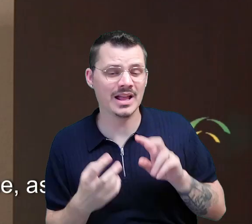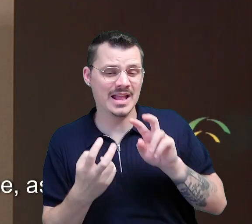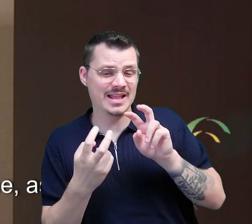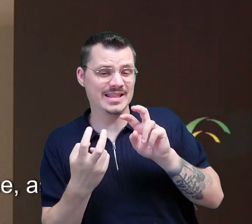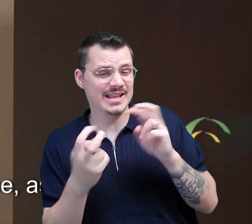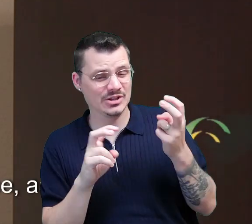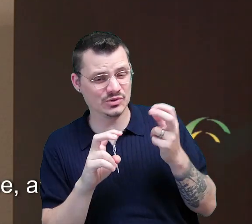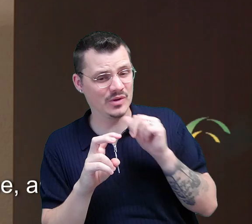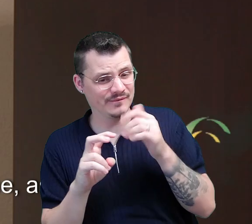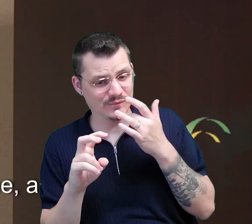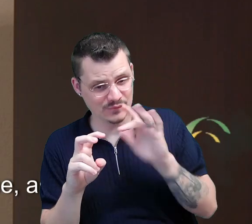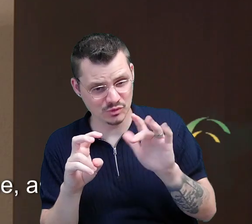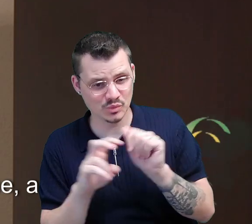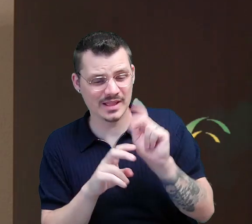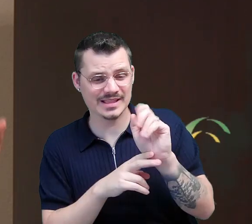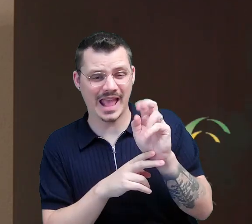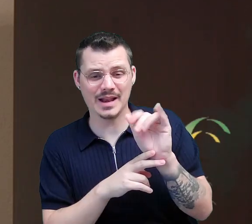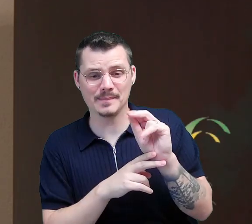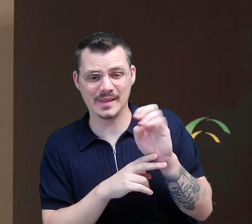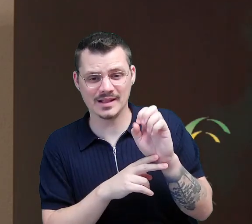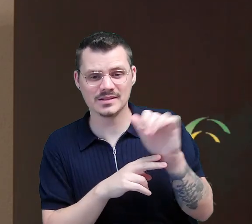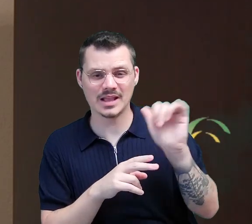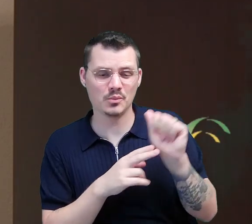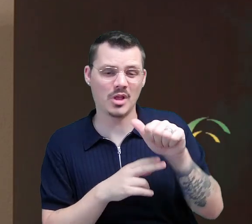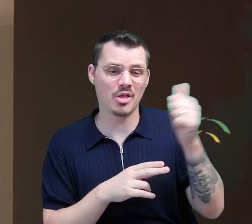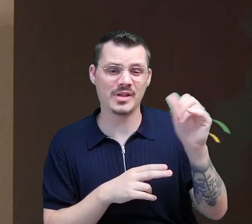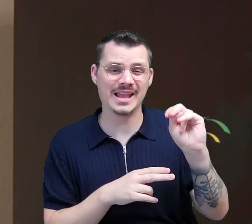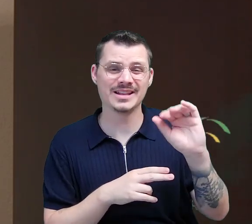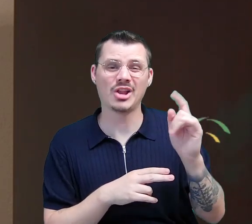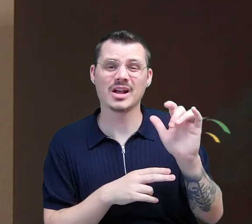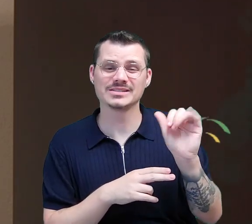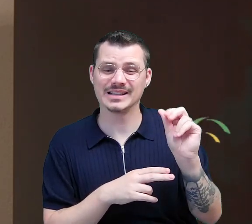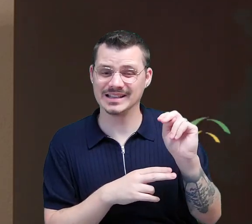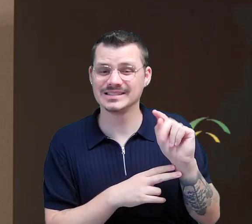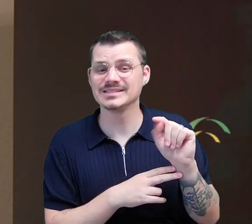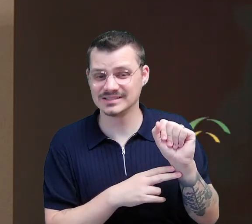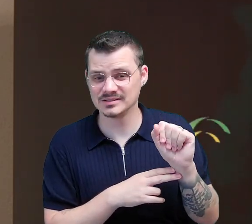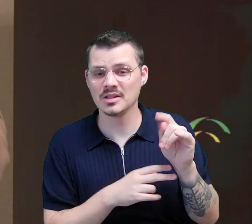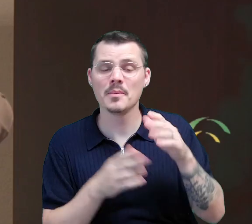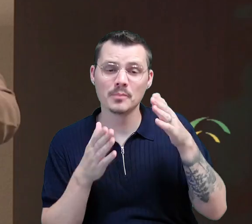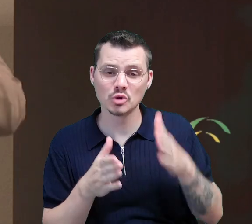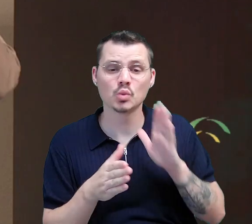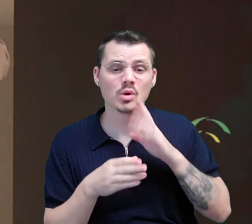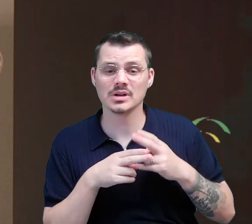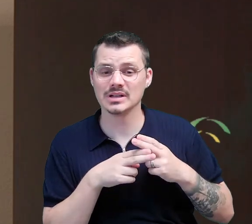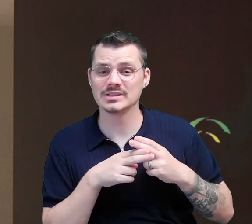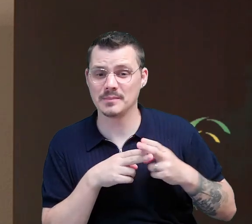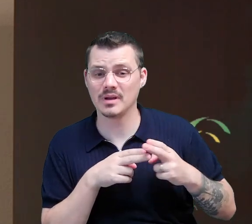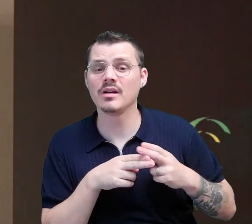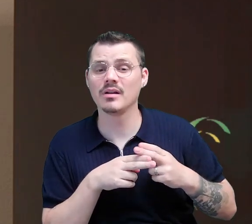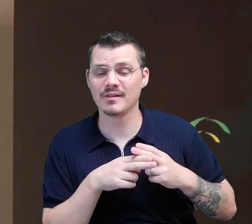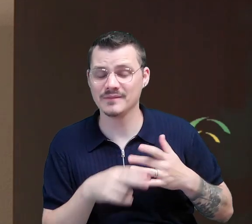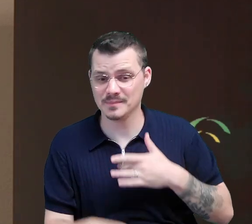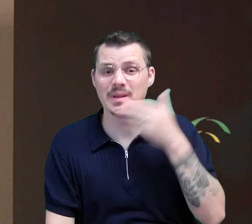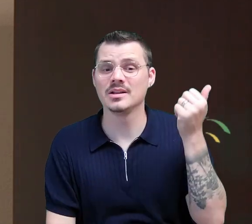issue, unfortunately, with ketamine, as with other intoxicants, is that the person may feel better